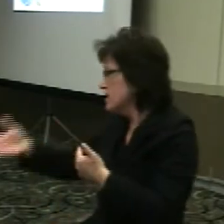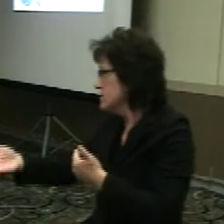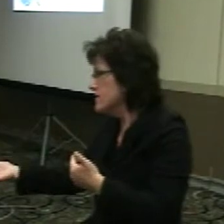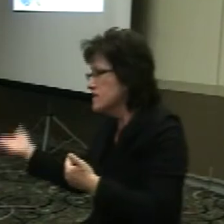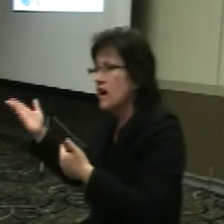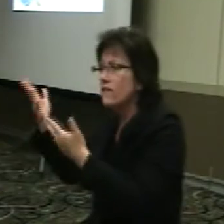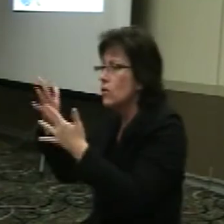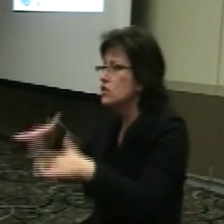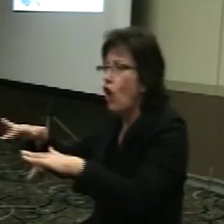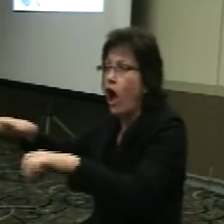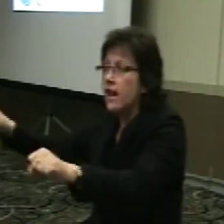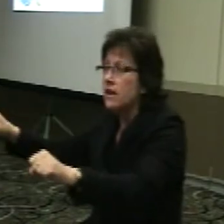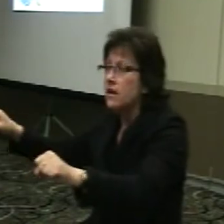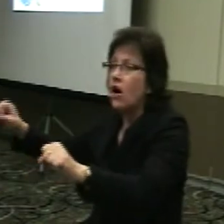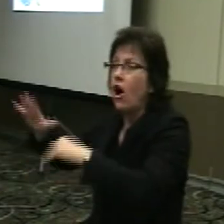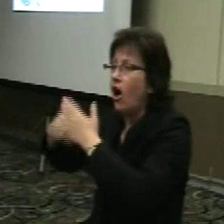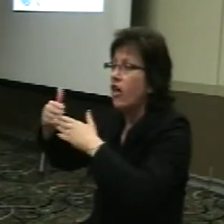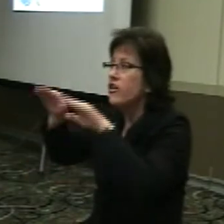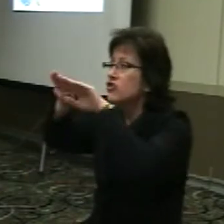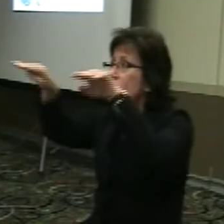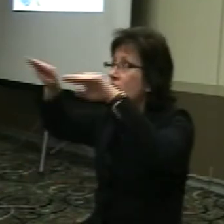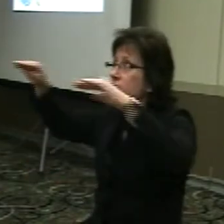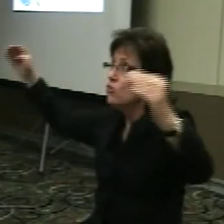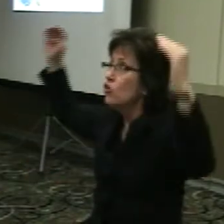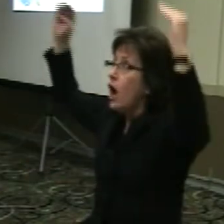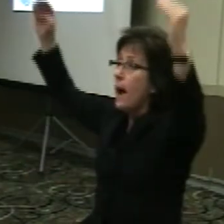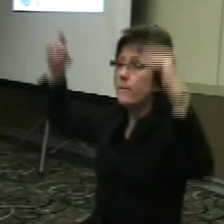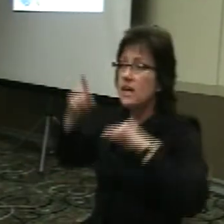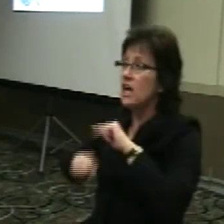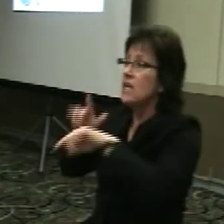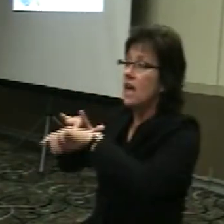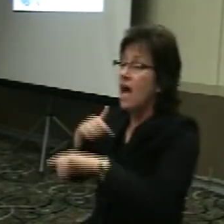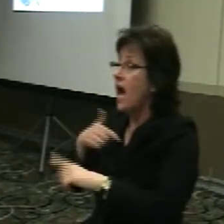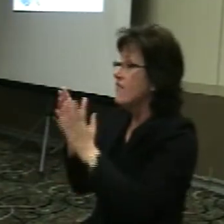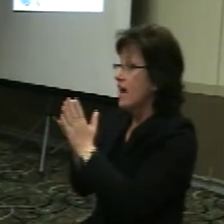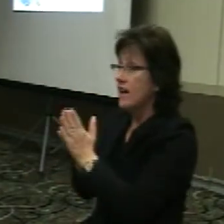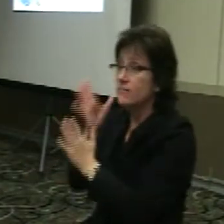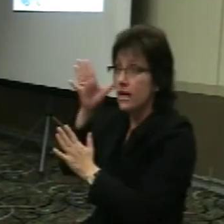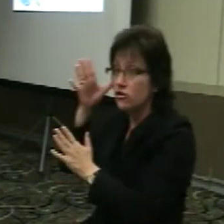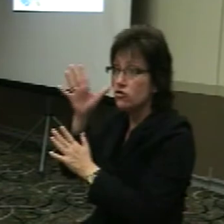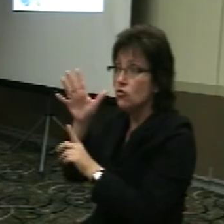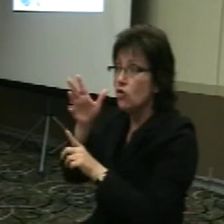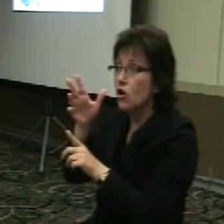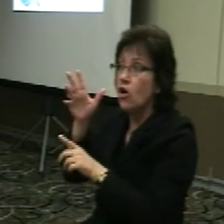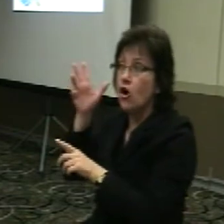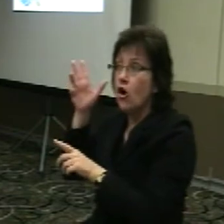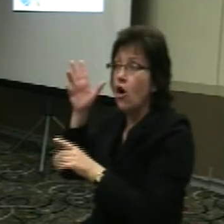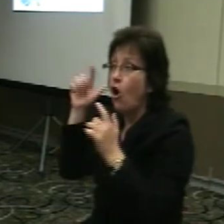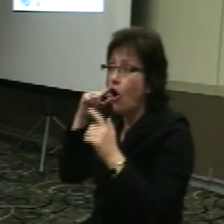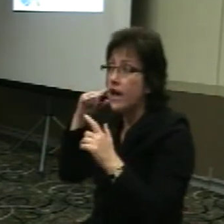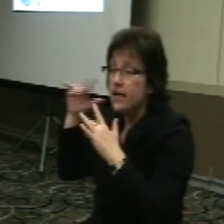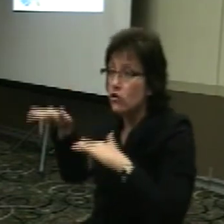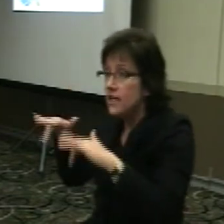shelves were high. And I've asked parents to audio tape and videotape